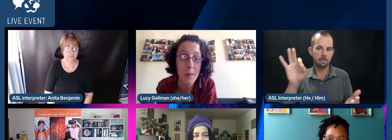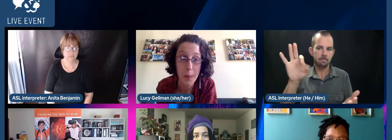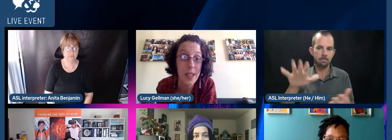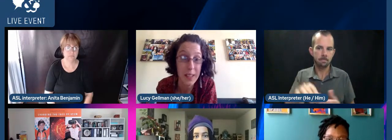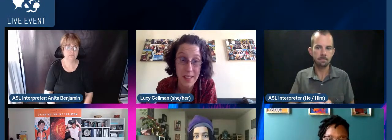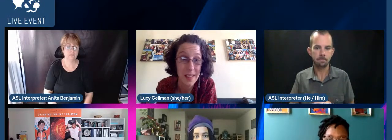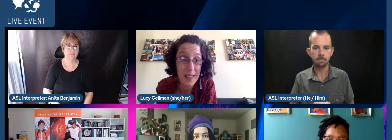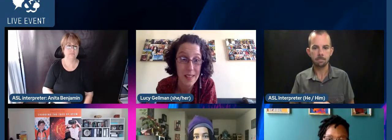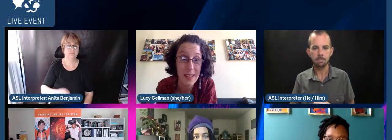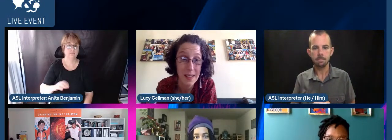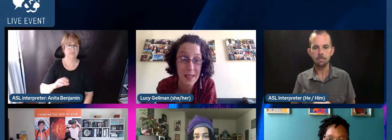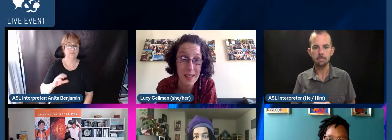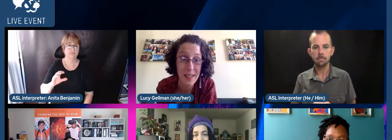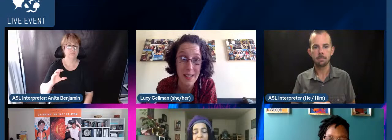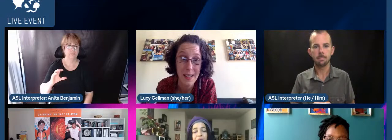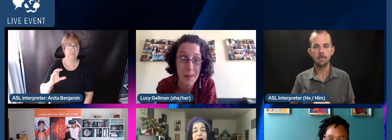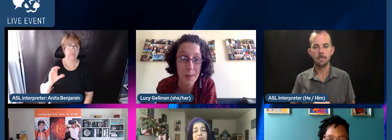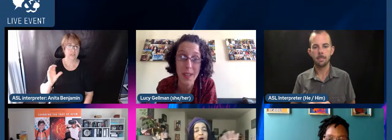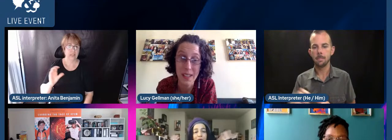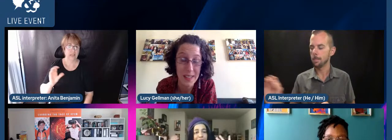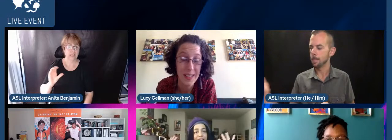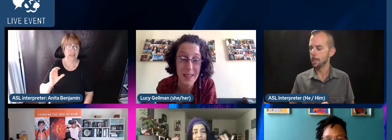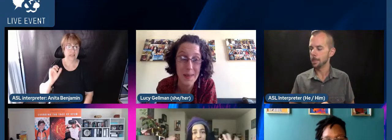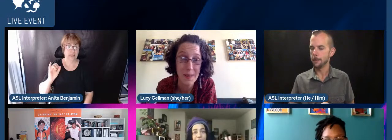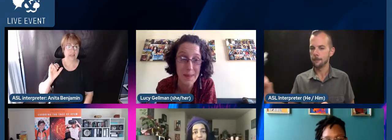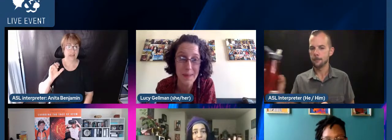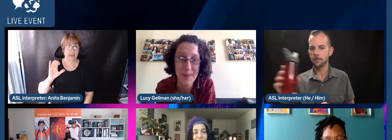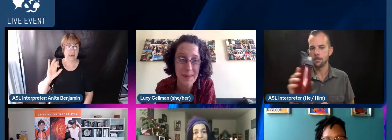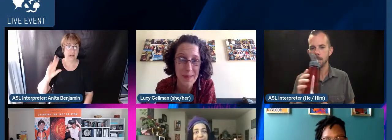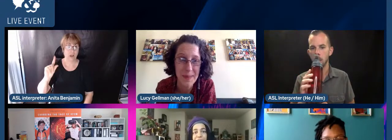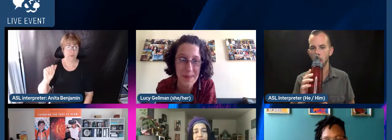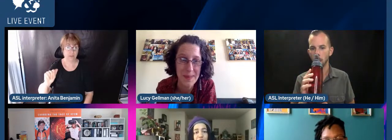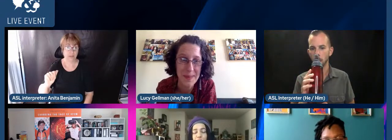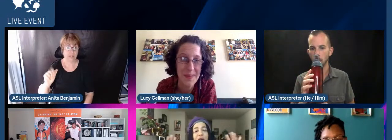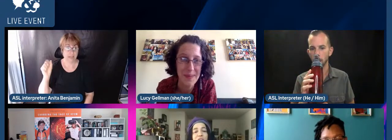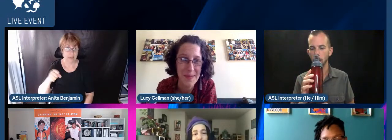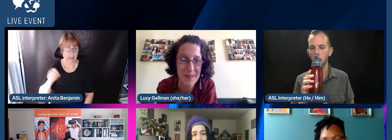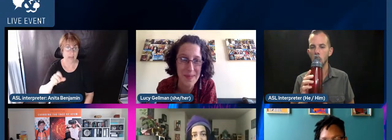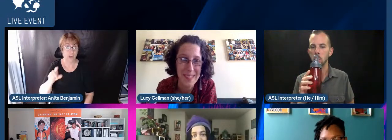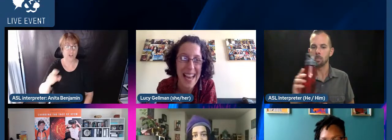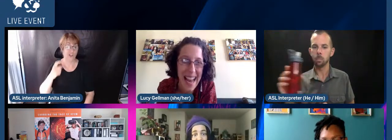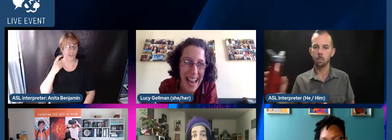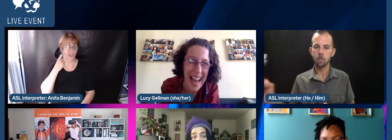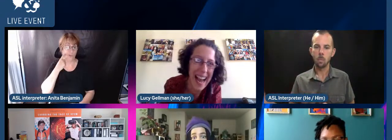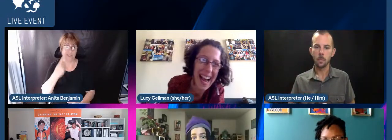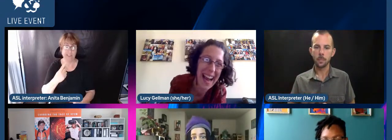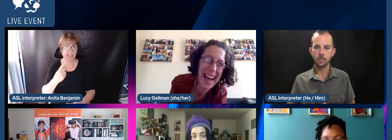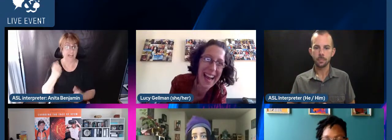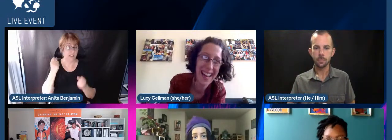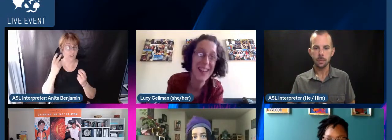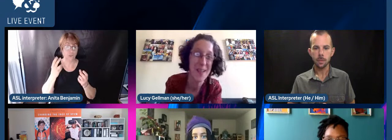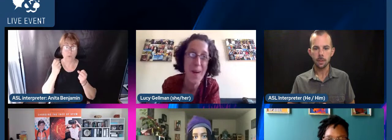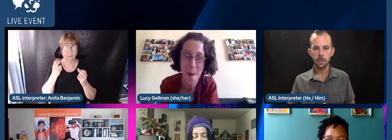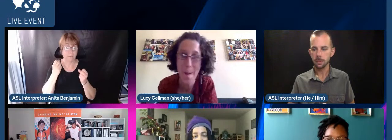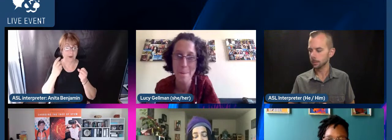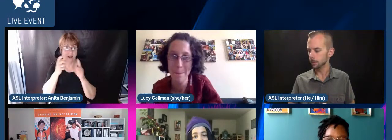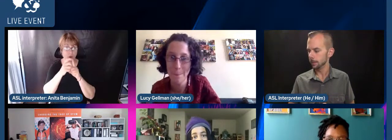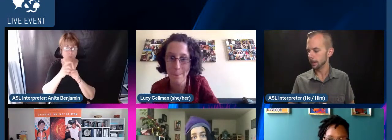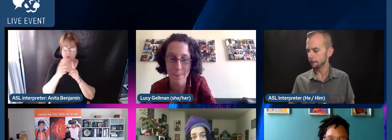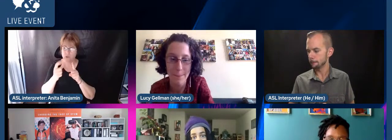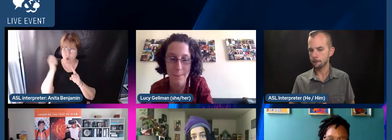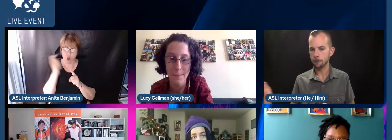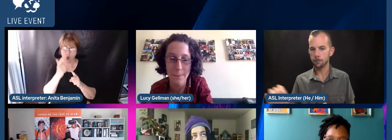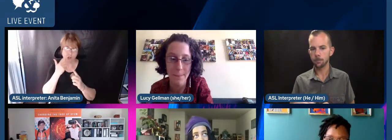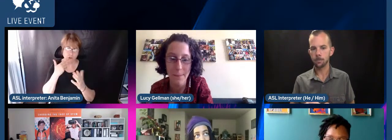Lucy, just because I got fired. All right. Oh, you just said 300 words that were all so good. I'm